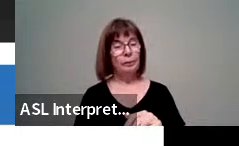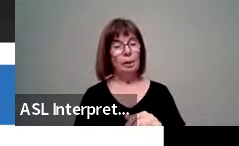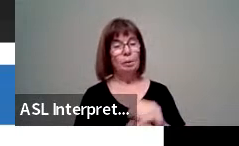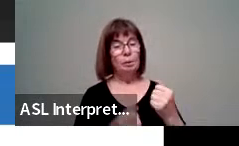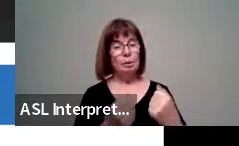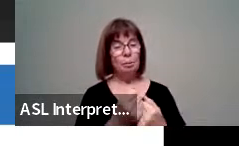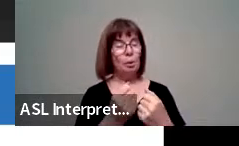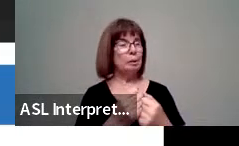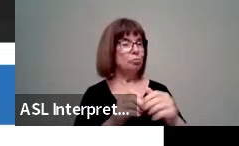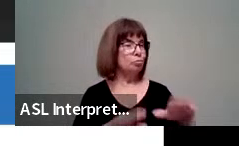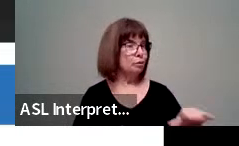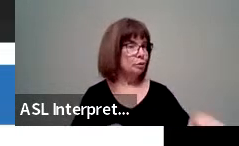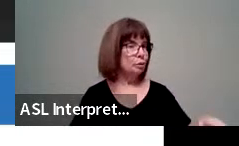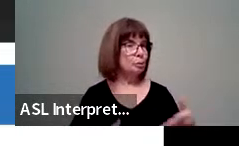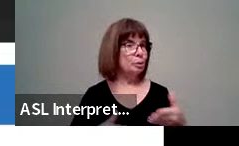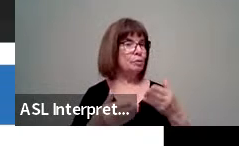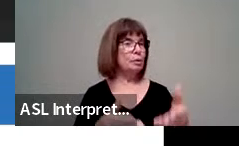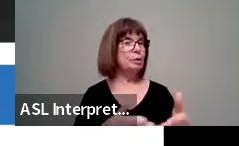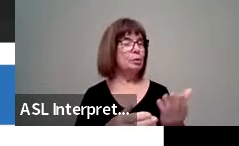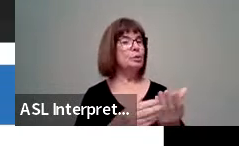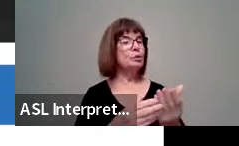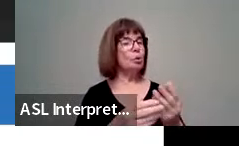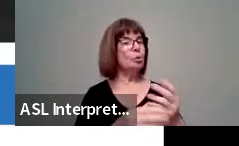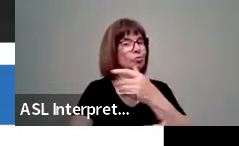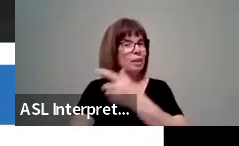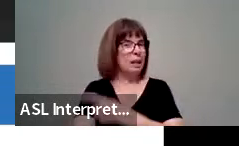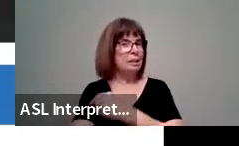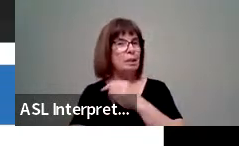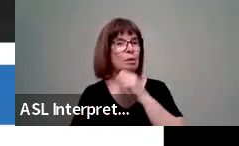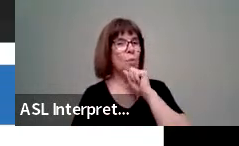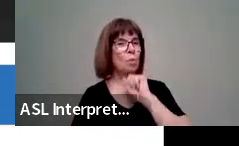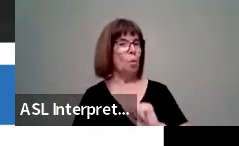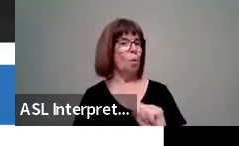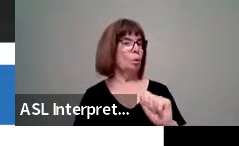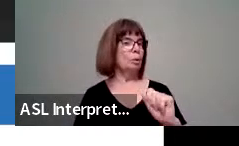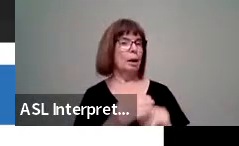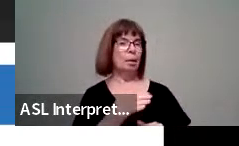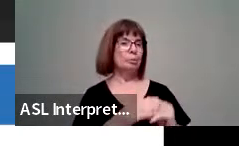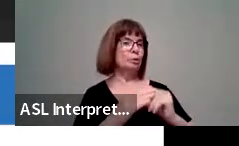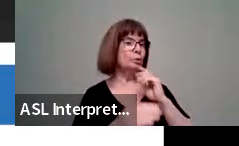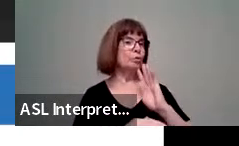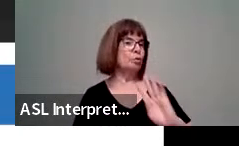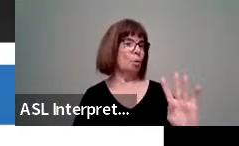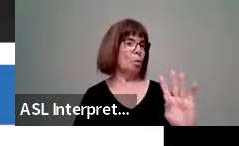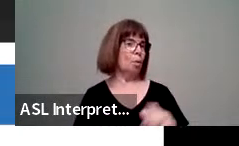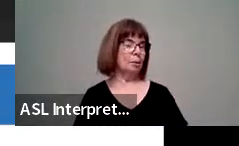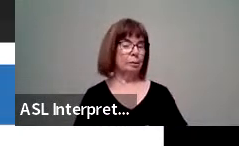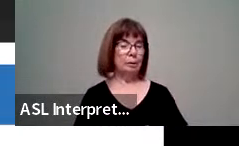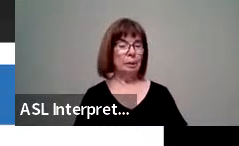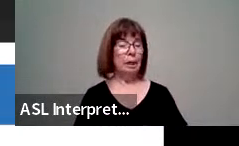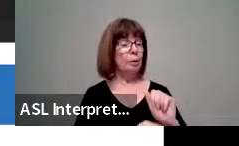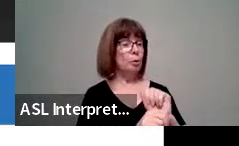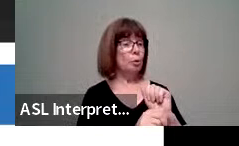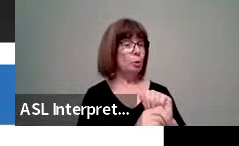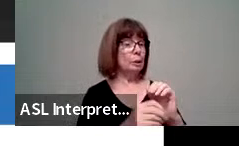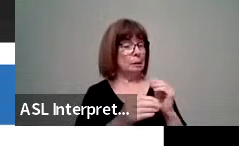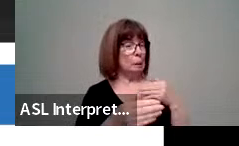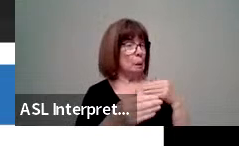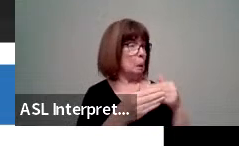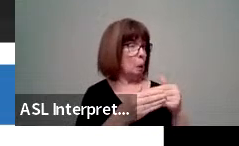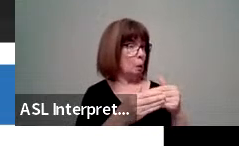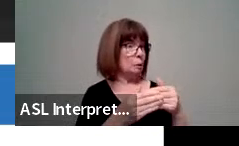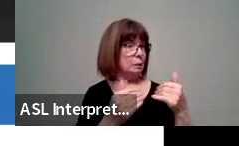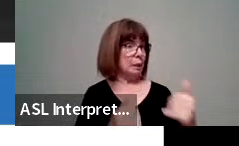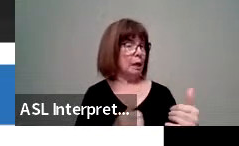providers to vaccinate the 0 to 4-year-old group. And we're working more closely now with our health system partners